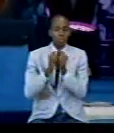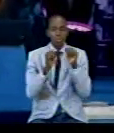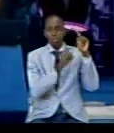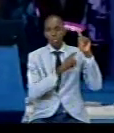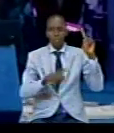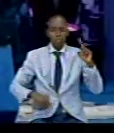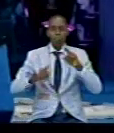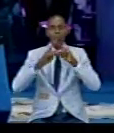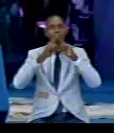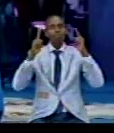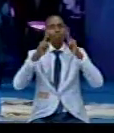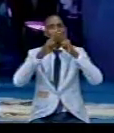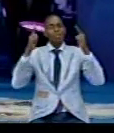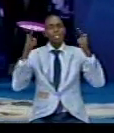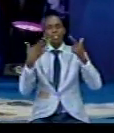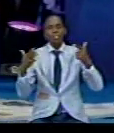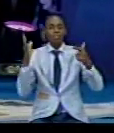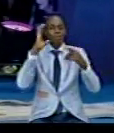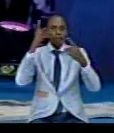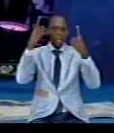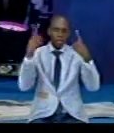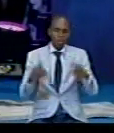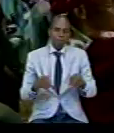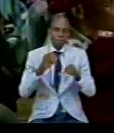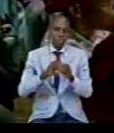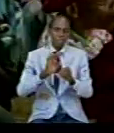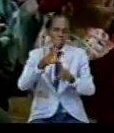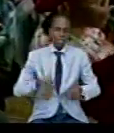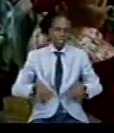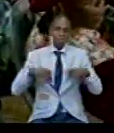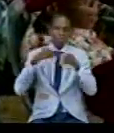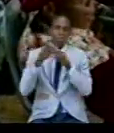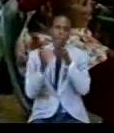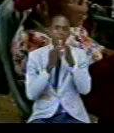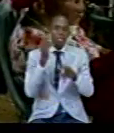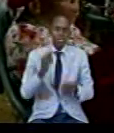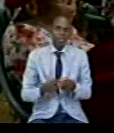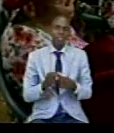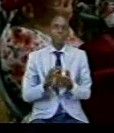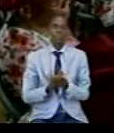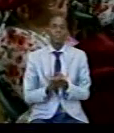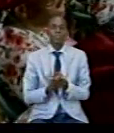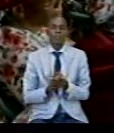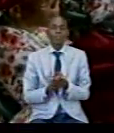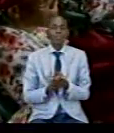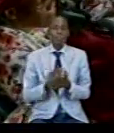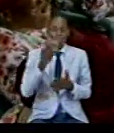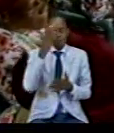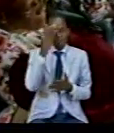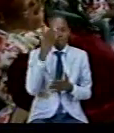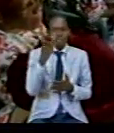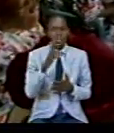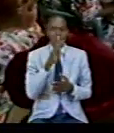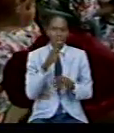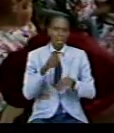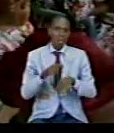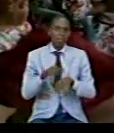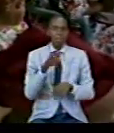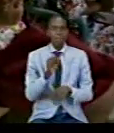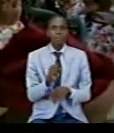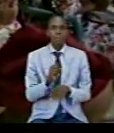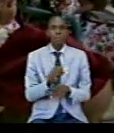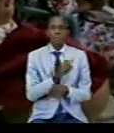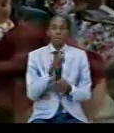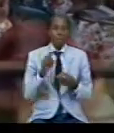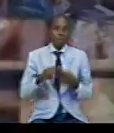things will happen in your life. There are times When we, as we